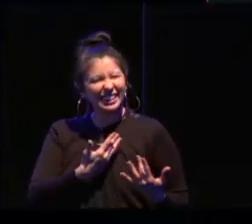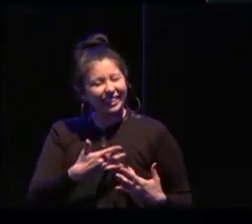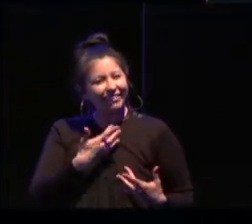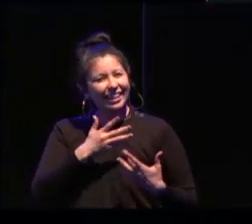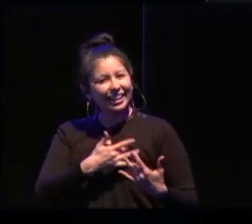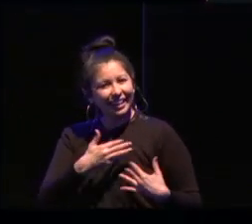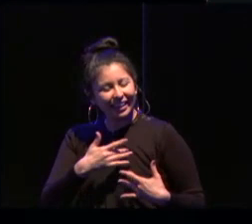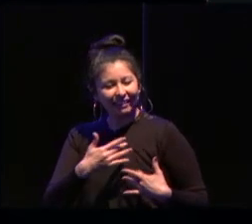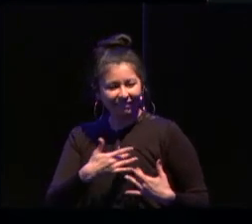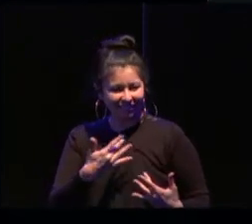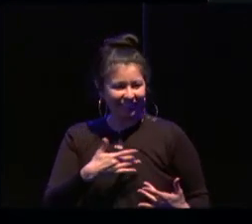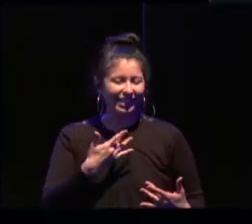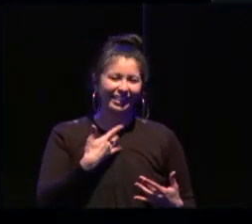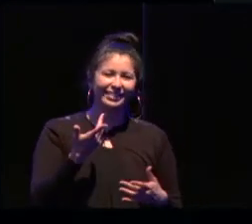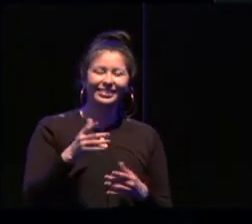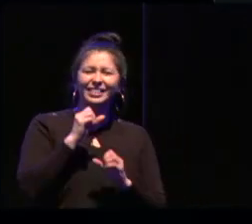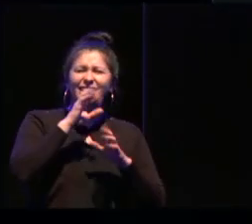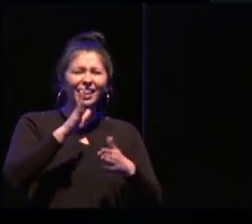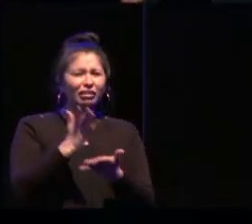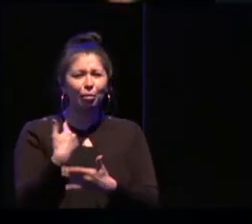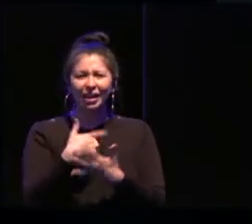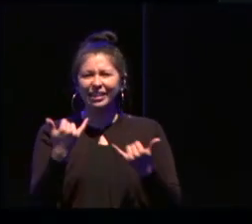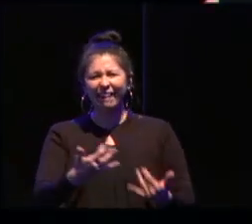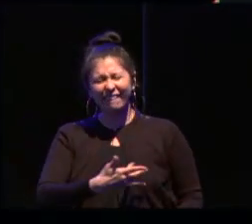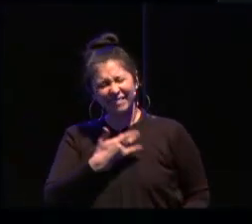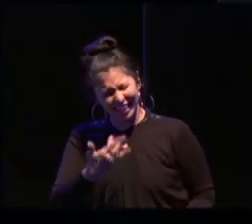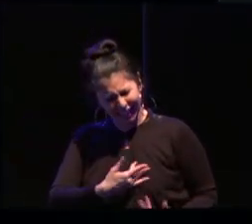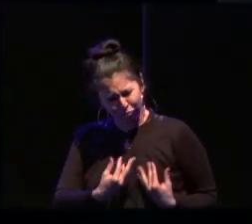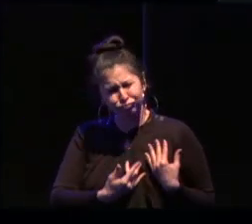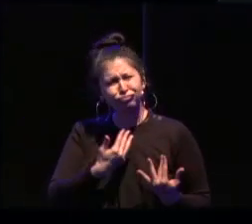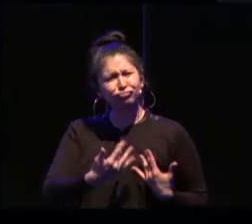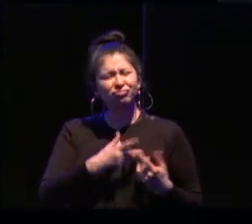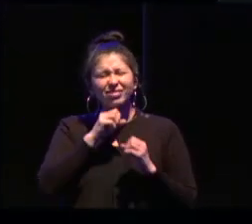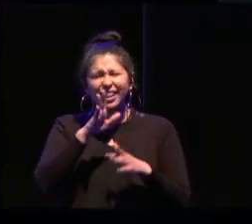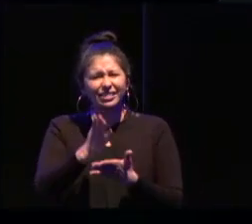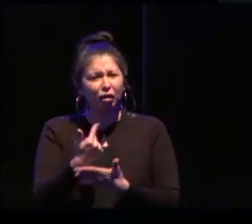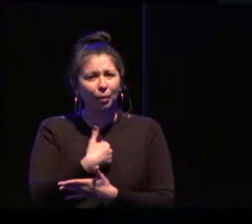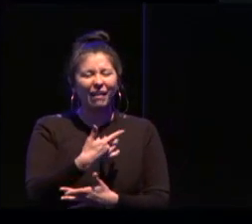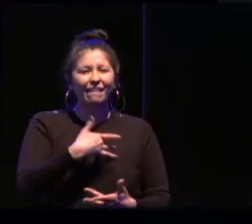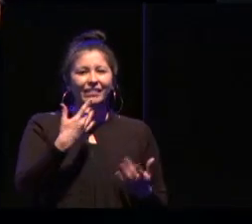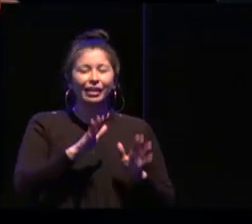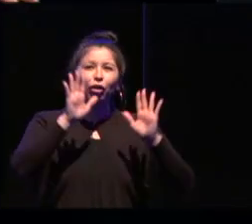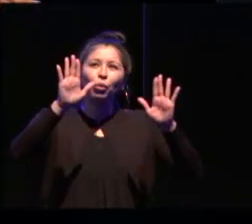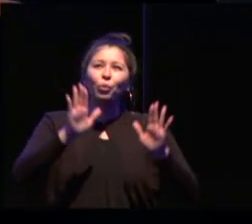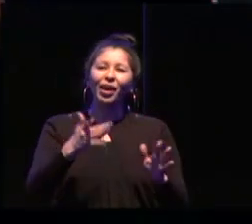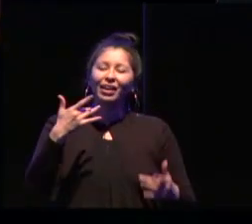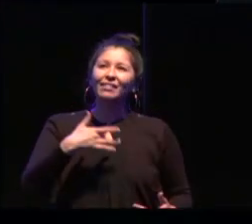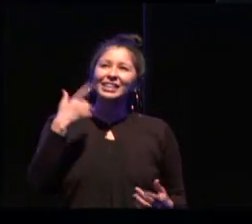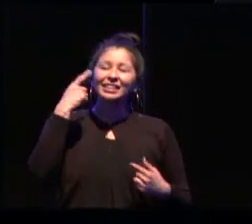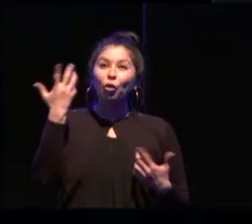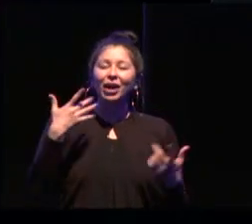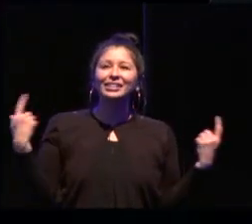that. Nothing can stop us. Feel into that. Feel the great sense of